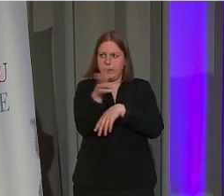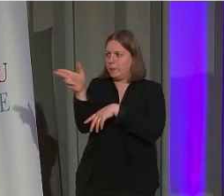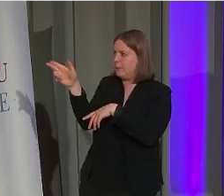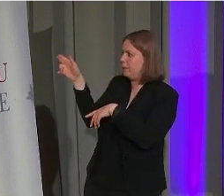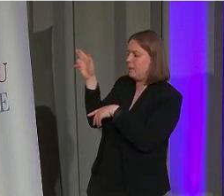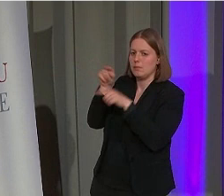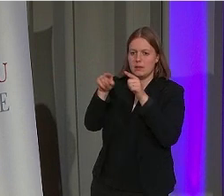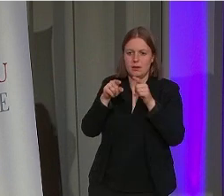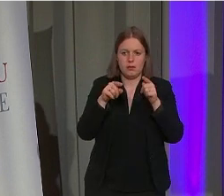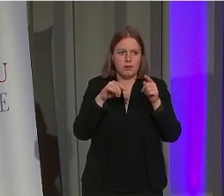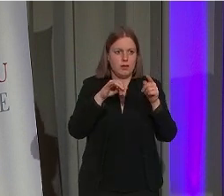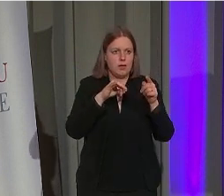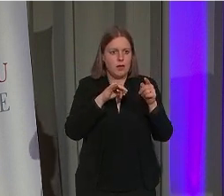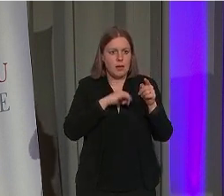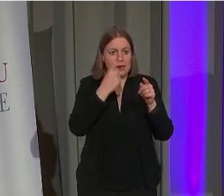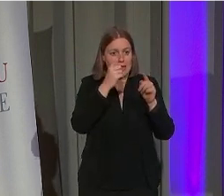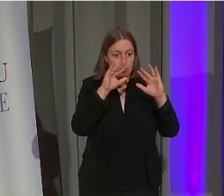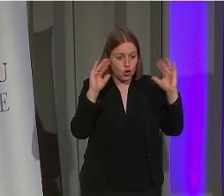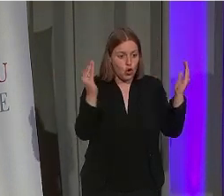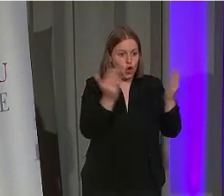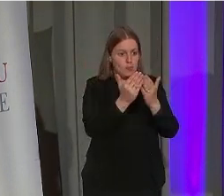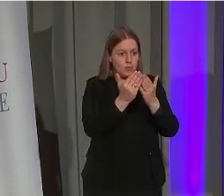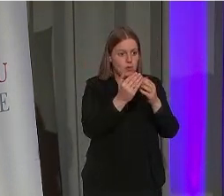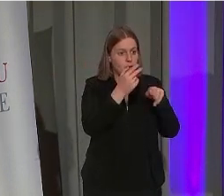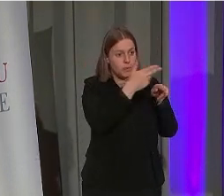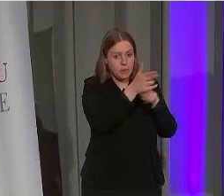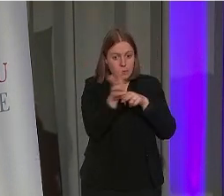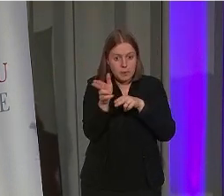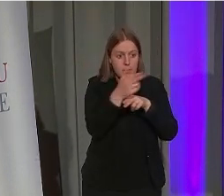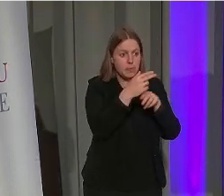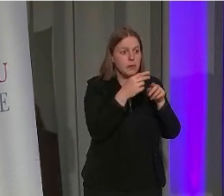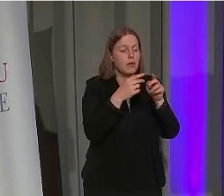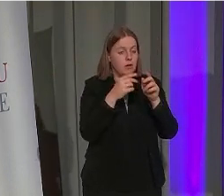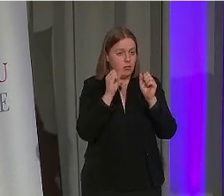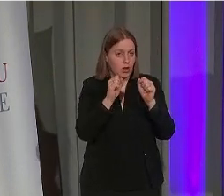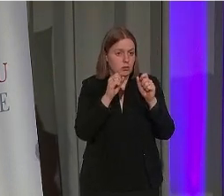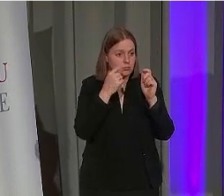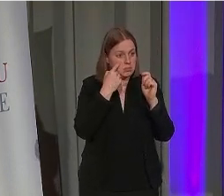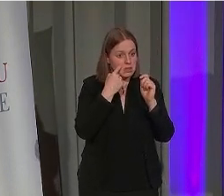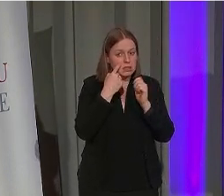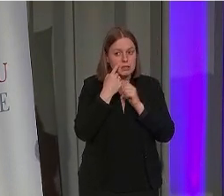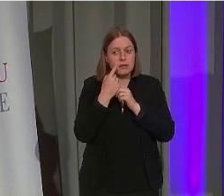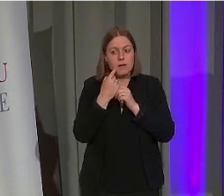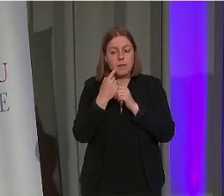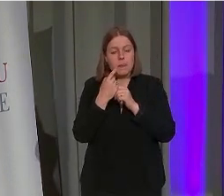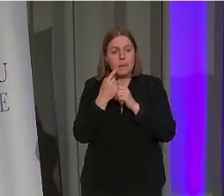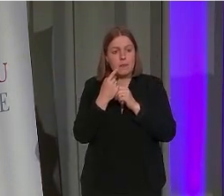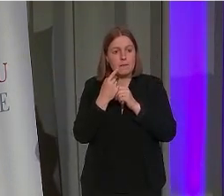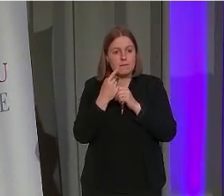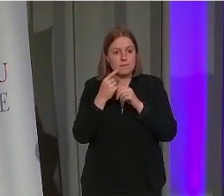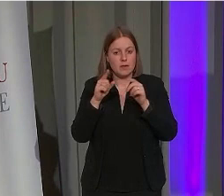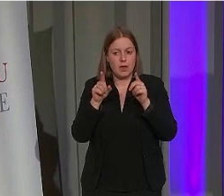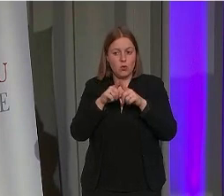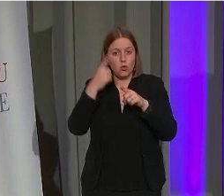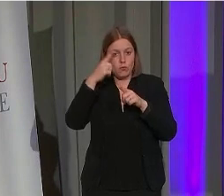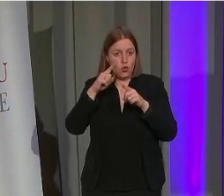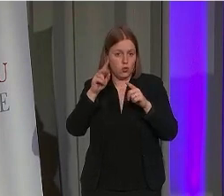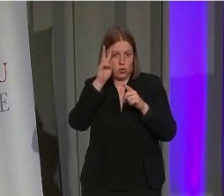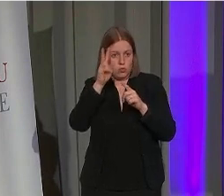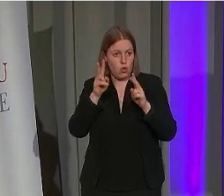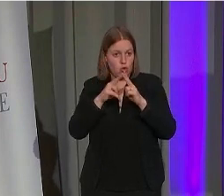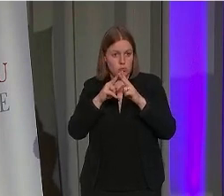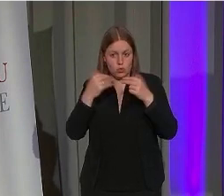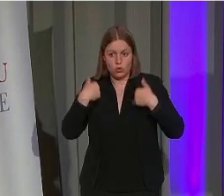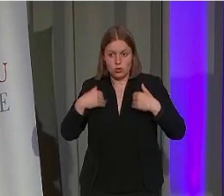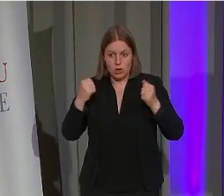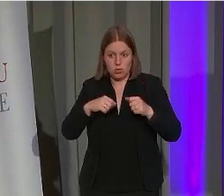virtual visit that you can do. So there is a whole set of pictures of the different rooms, but you can also do